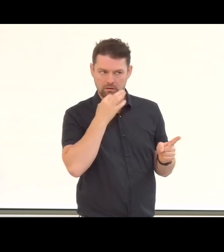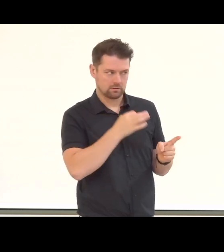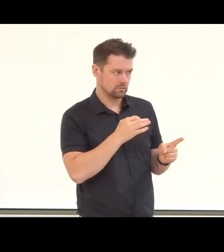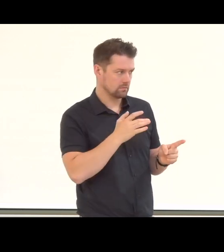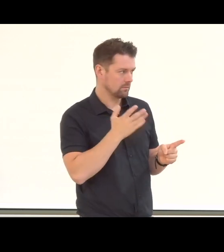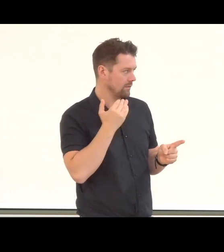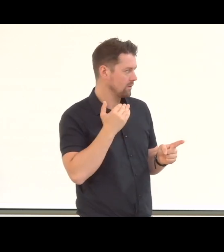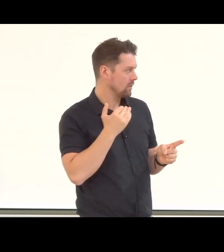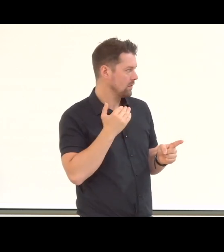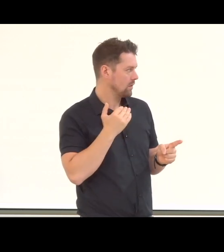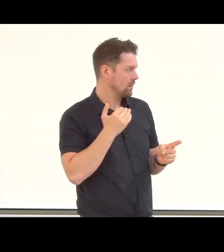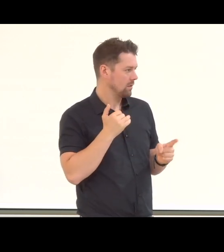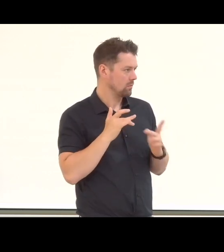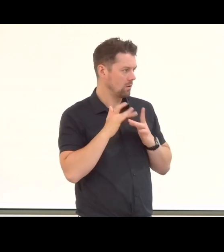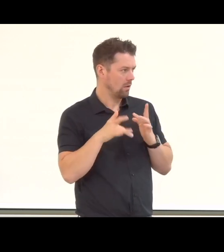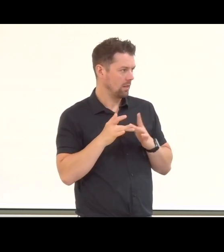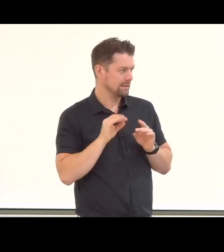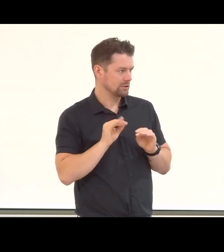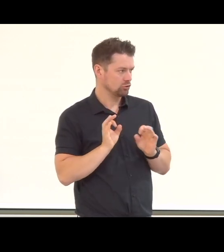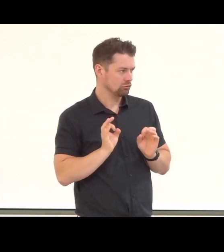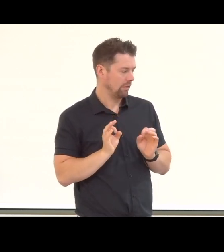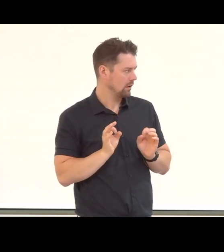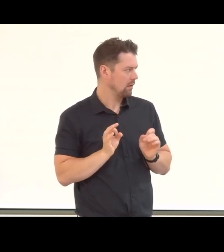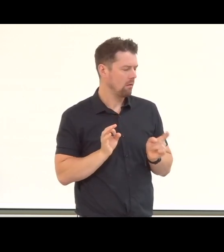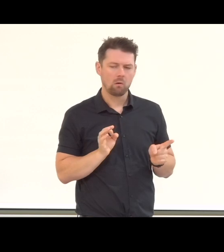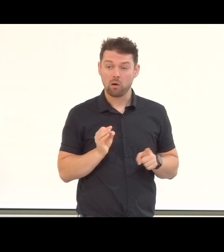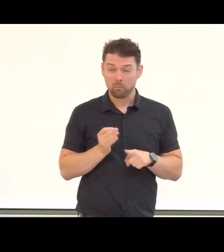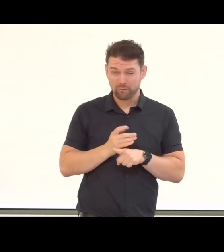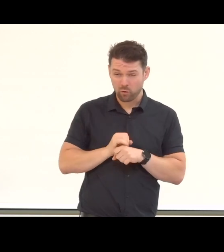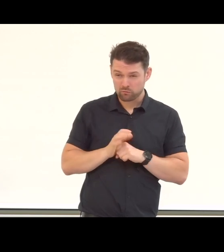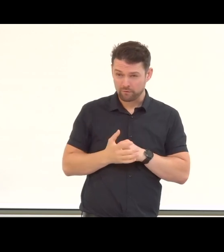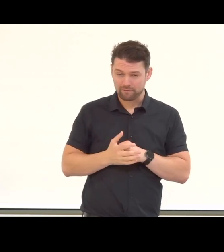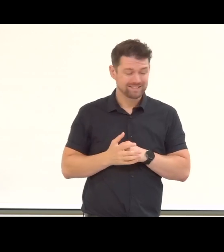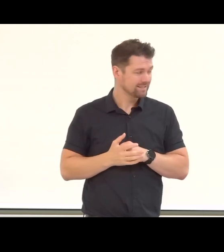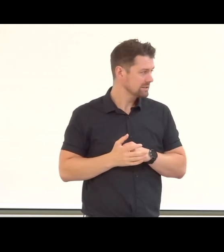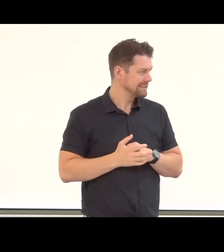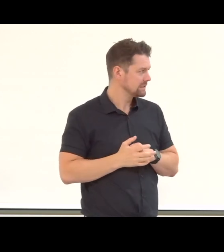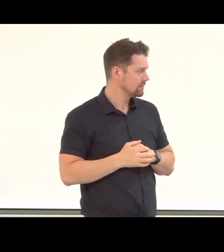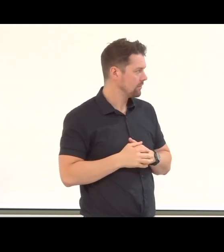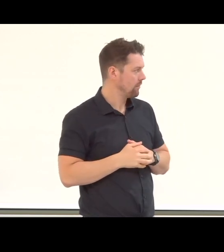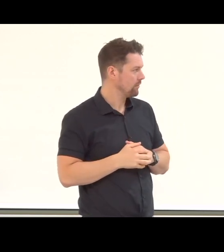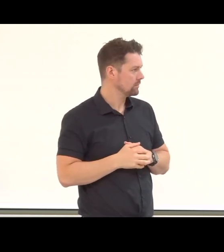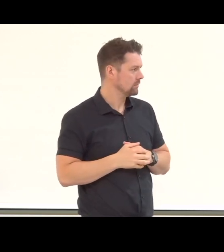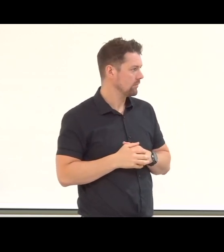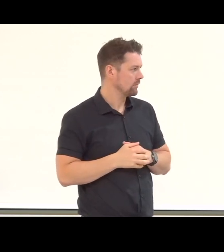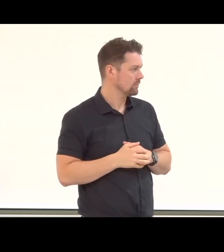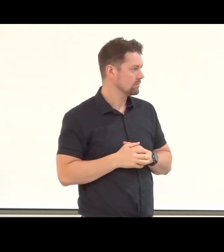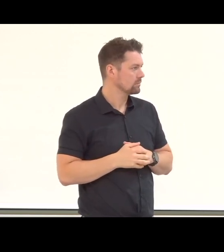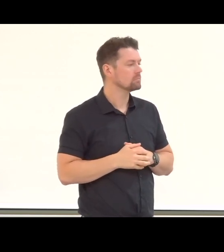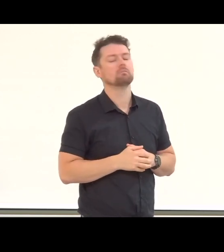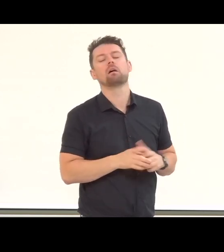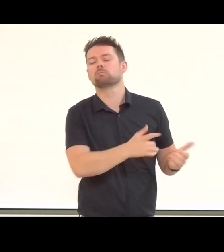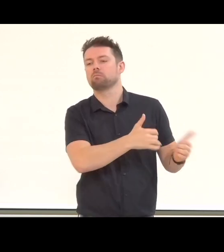2023. Yeah, 3. Think? Okay. Yeah, we did 23. We did a couple of courses. Yes. Yeah. Okay, never mind. Okay.